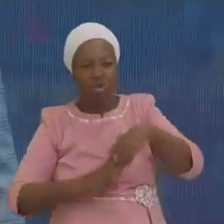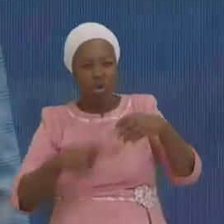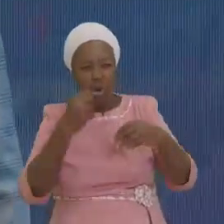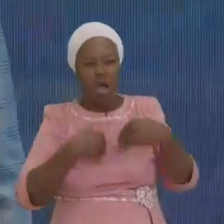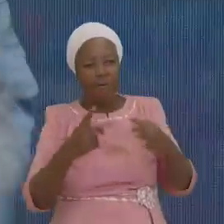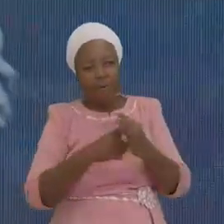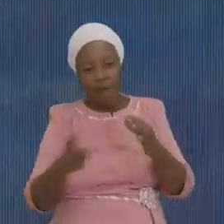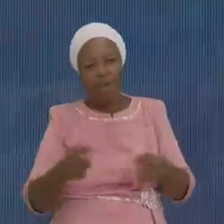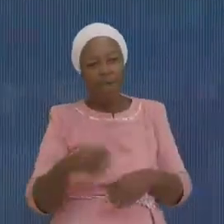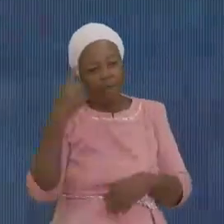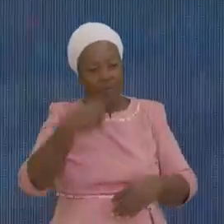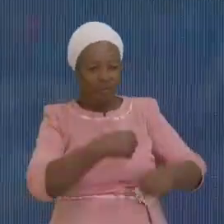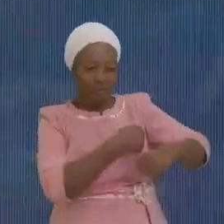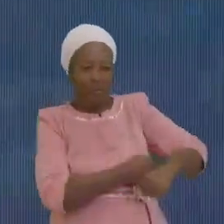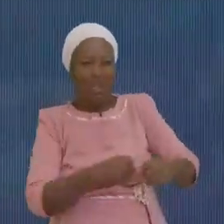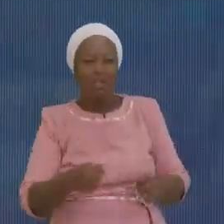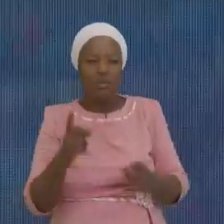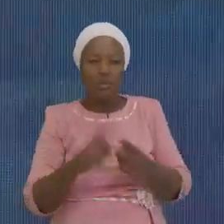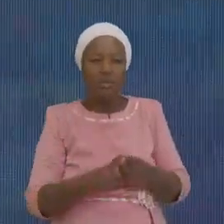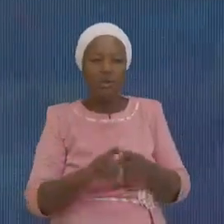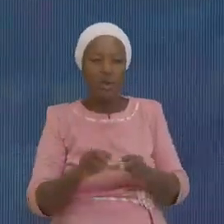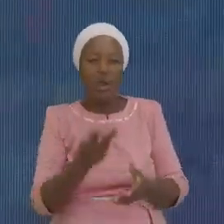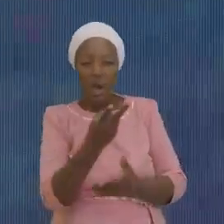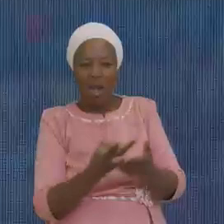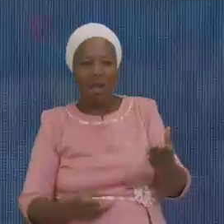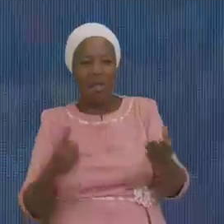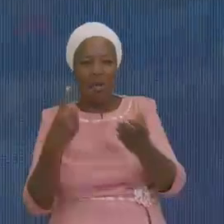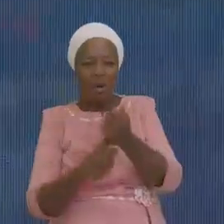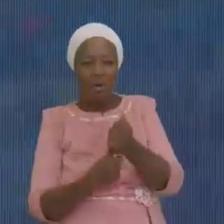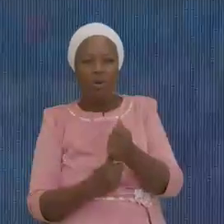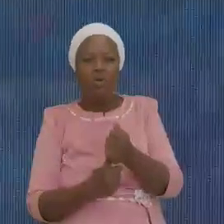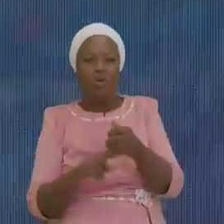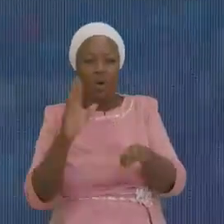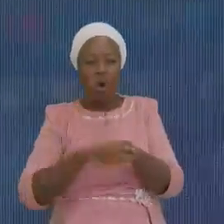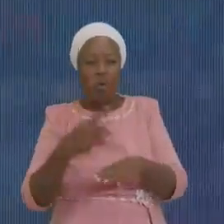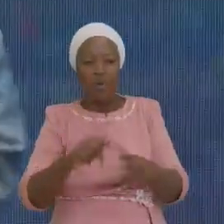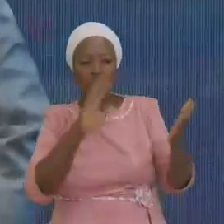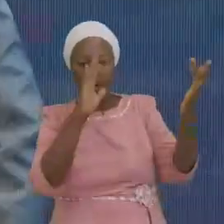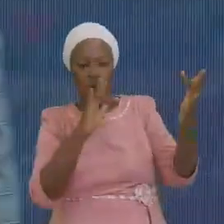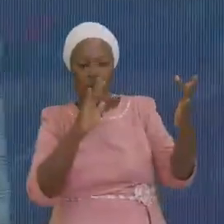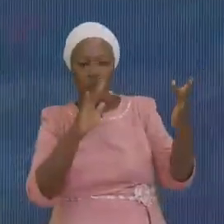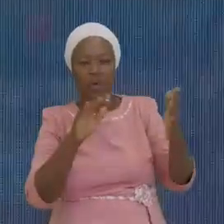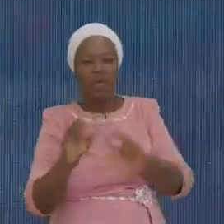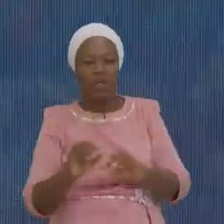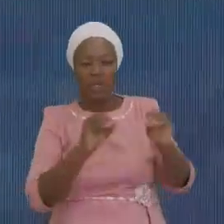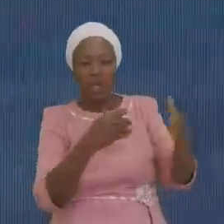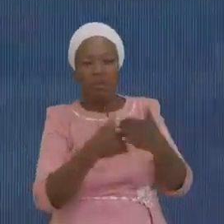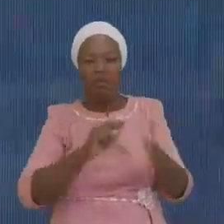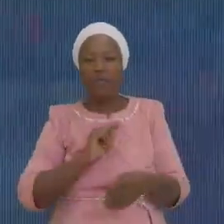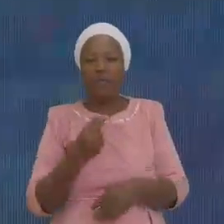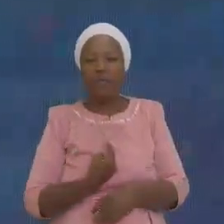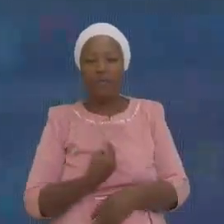for refuge to lay hold upon the hope that is set before us.